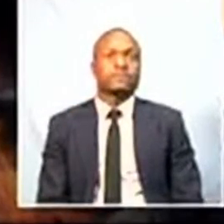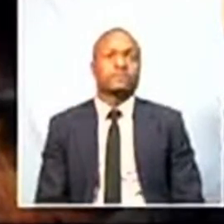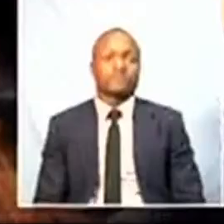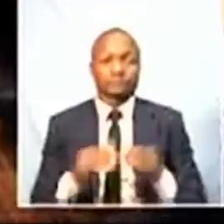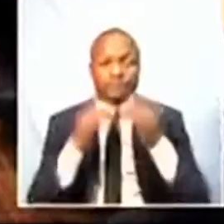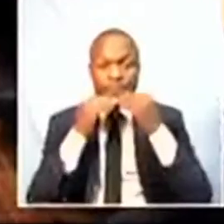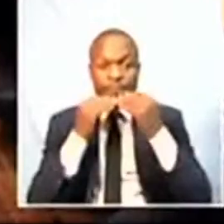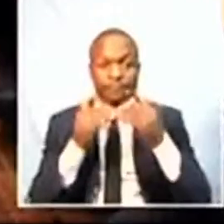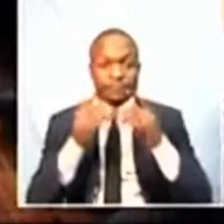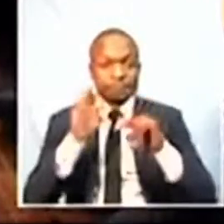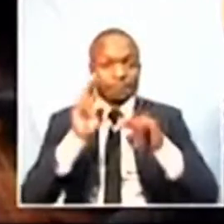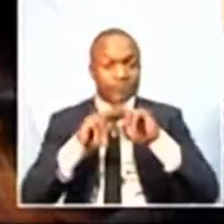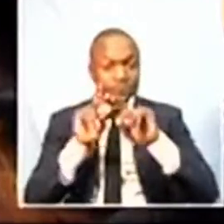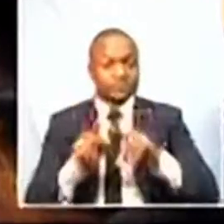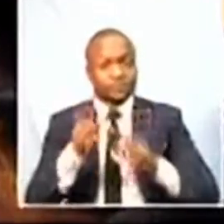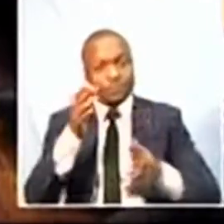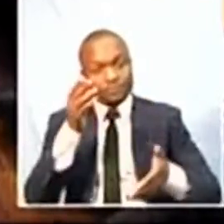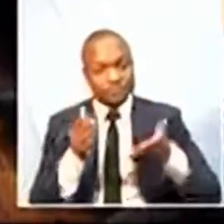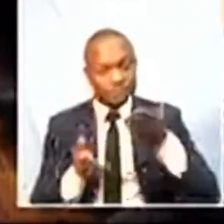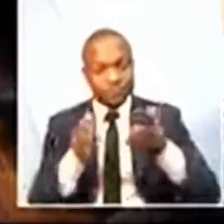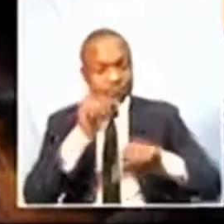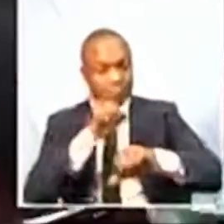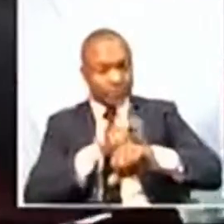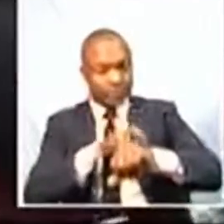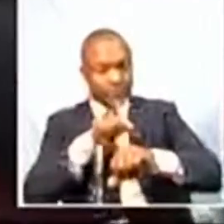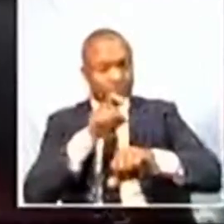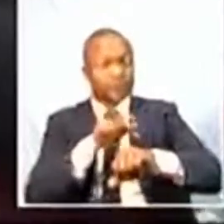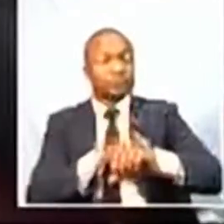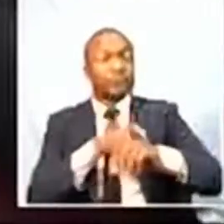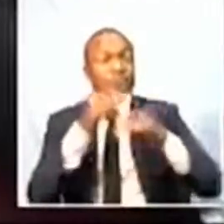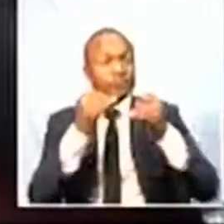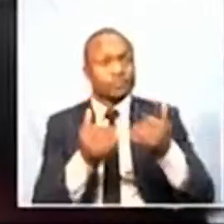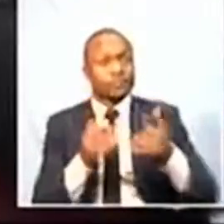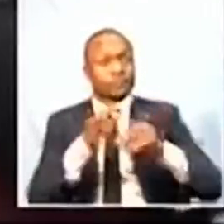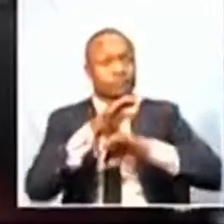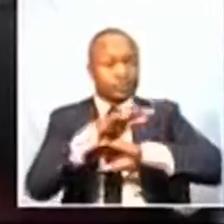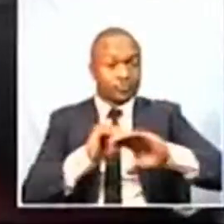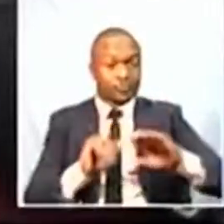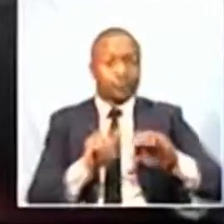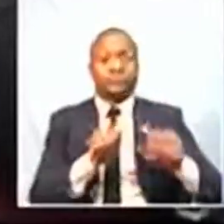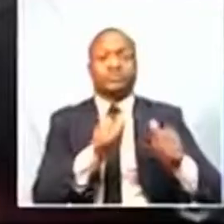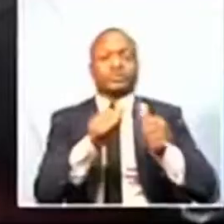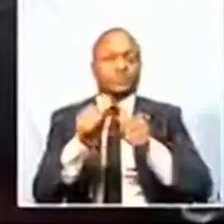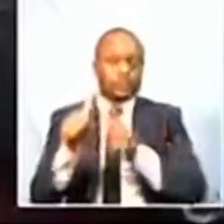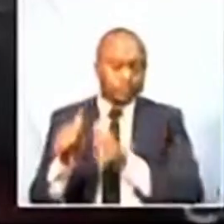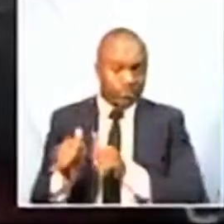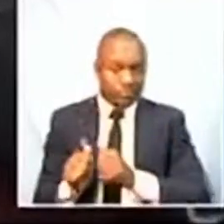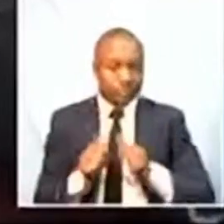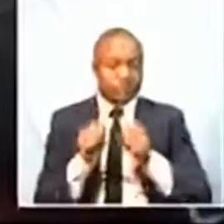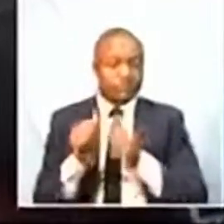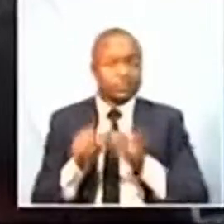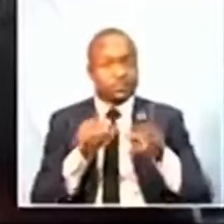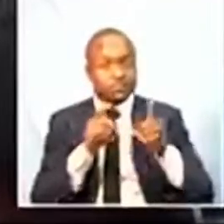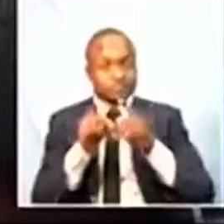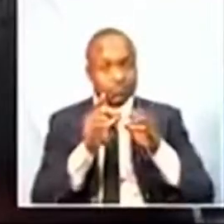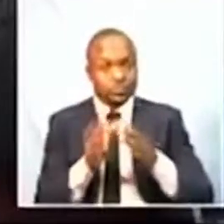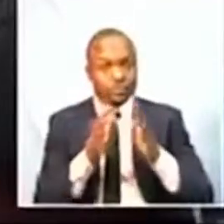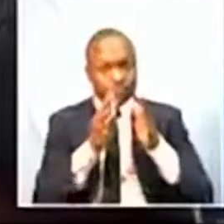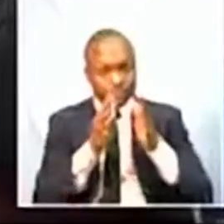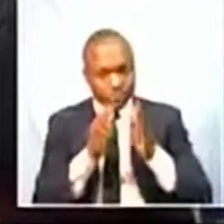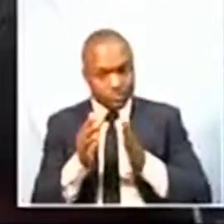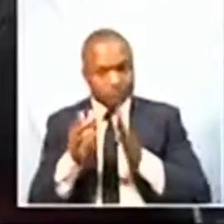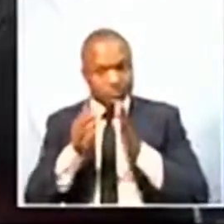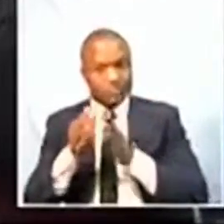Thank you, Chair. Maybe at this juncture, allow me to invite our Acting Director Planning, maybe to just shed more